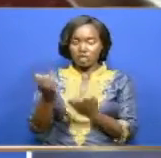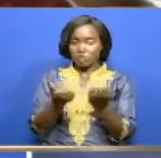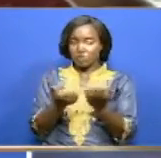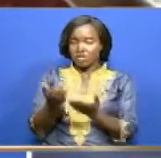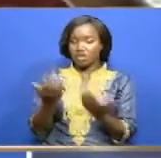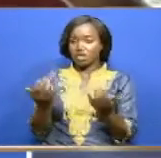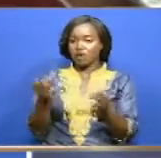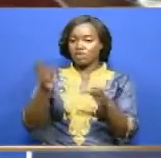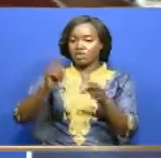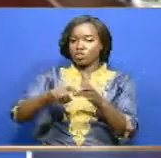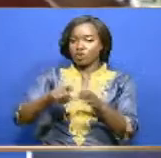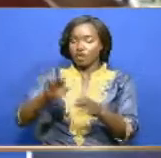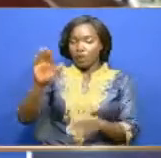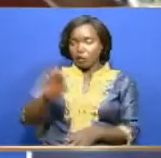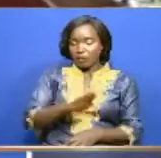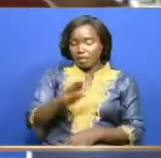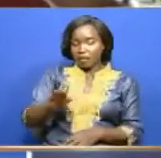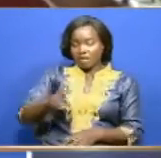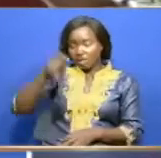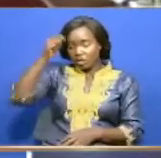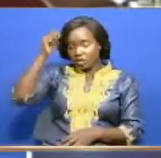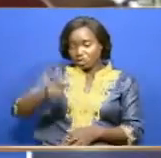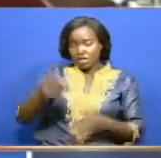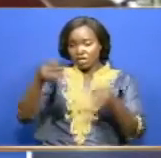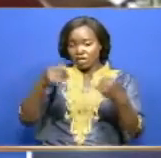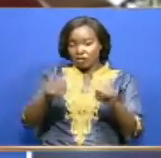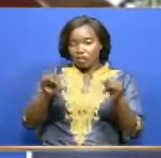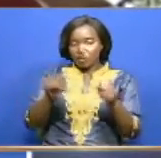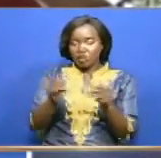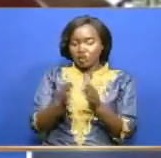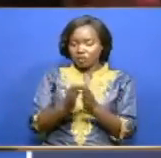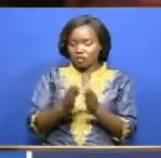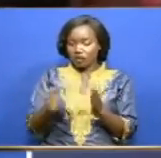parliament and the judiciary in implementing periodic